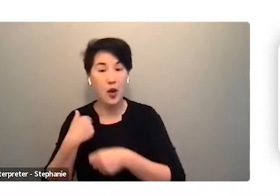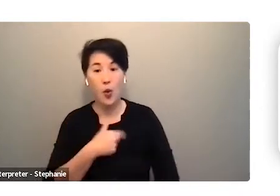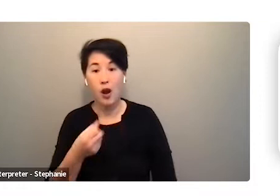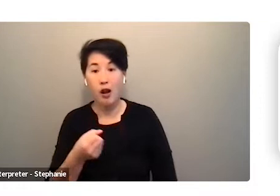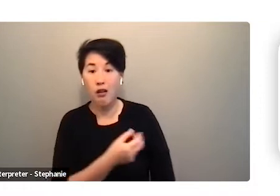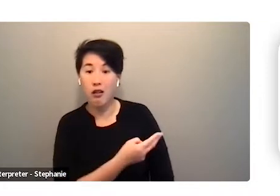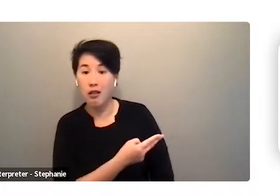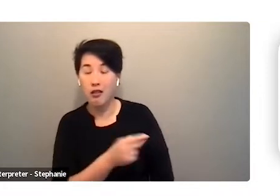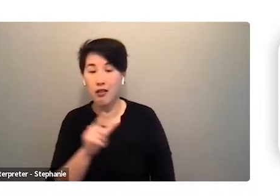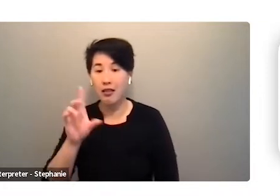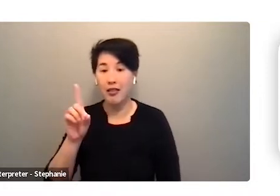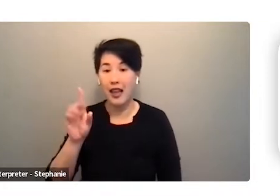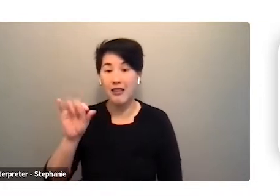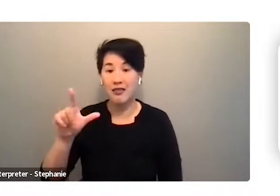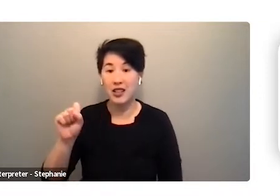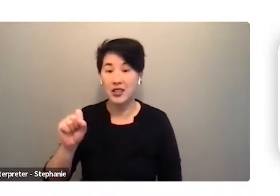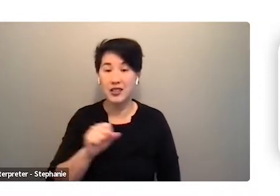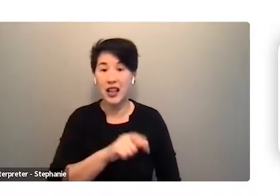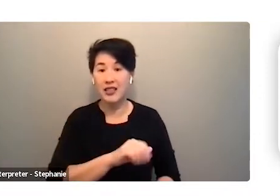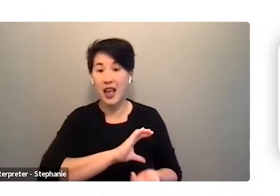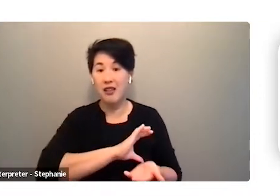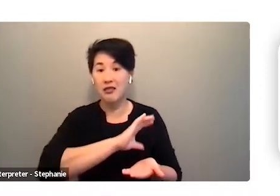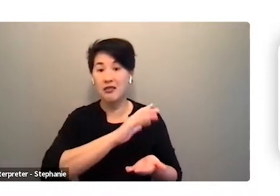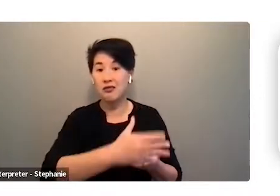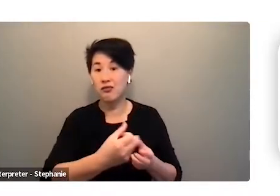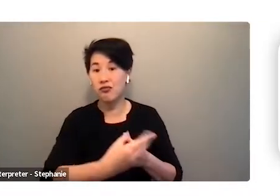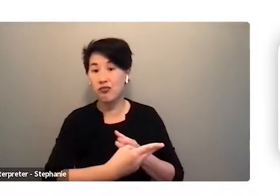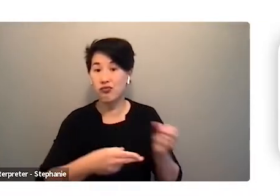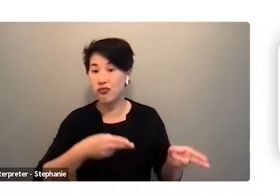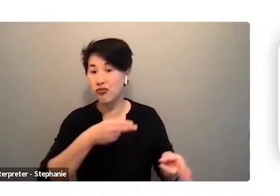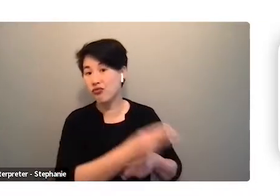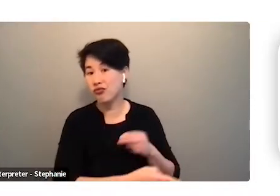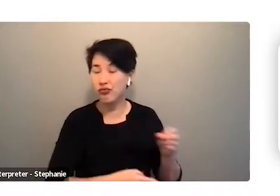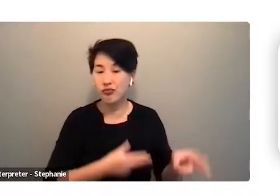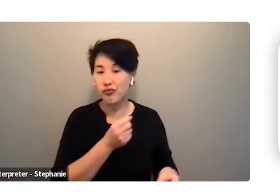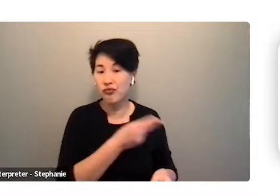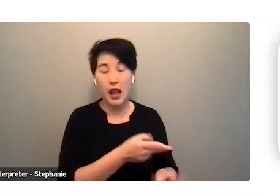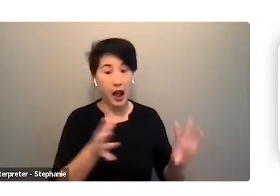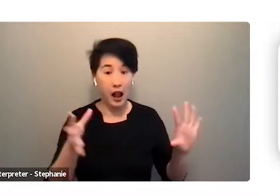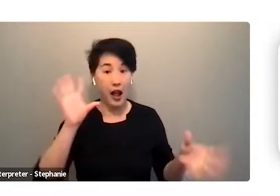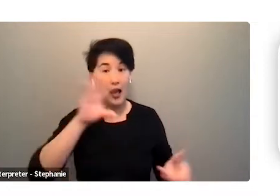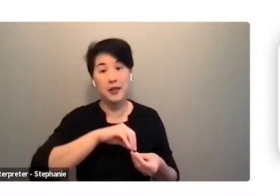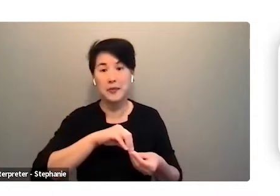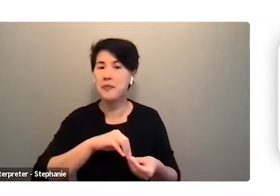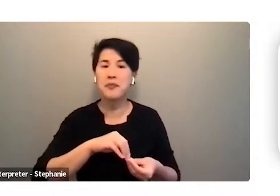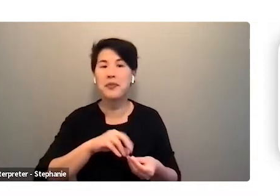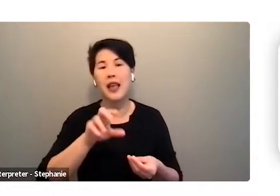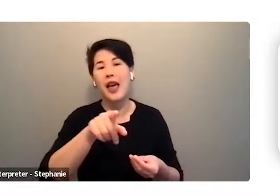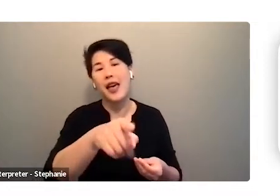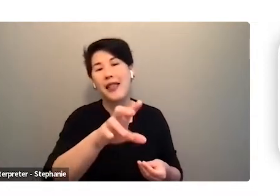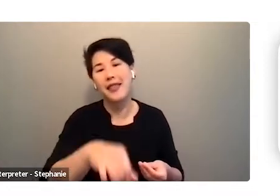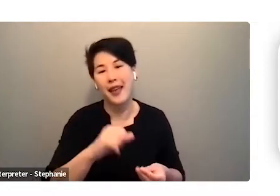to landfills that, are just kind of discarded. And obviously, if you add all this up, it's not quite 100%, but these are